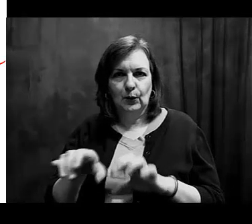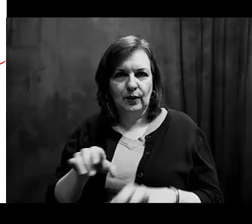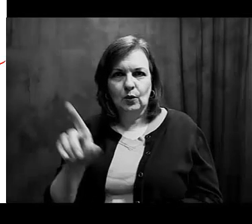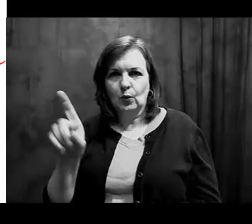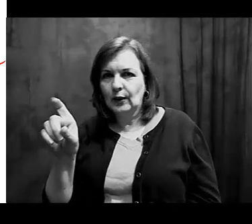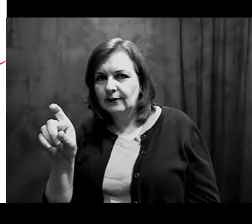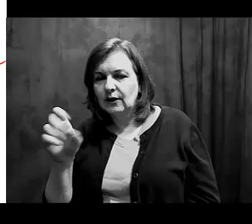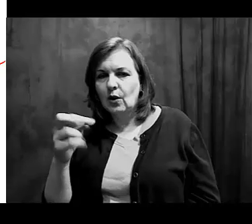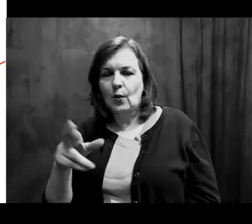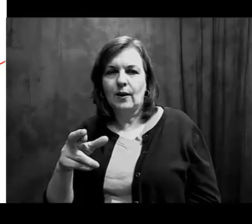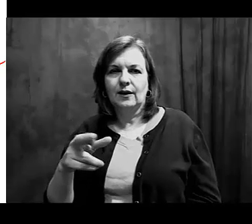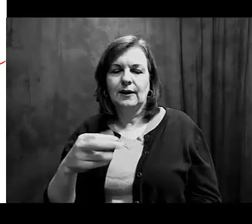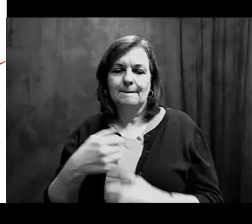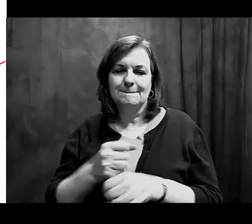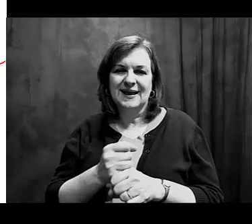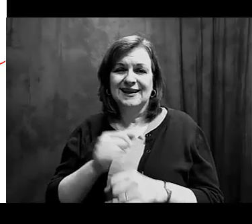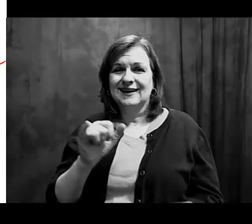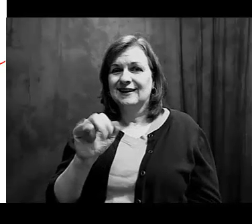affector